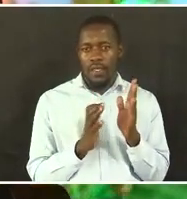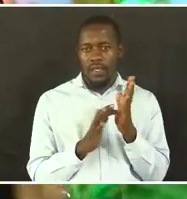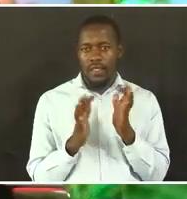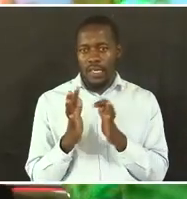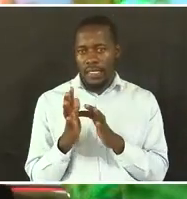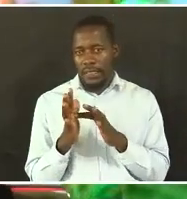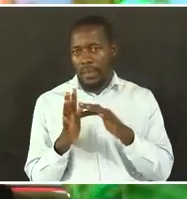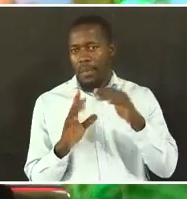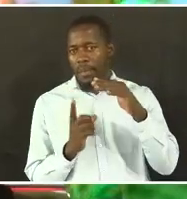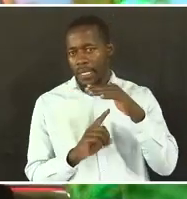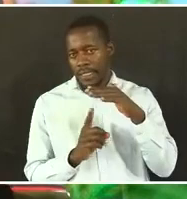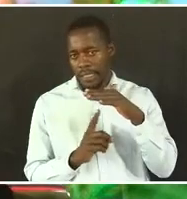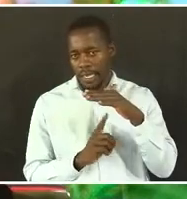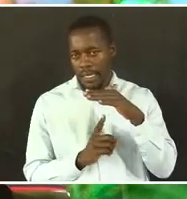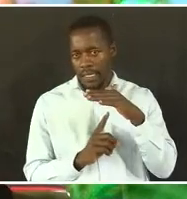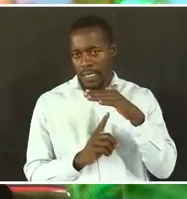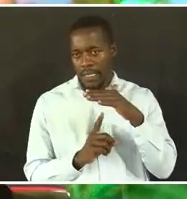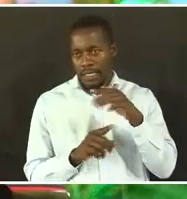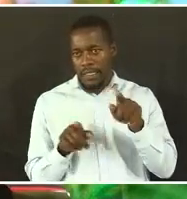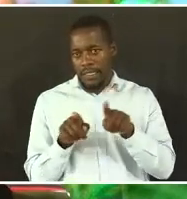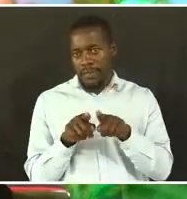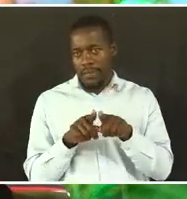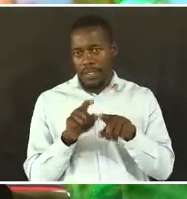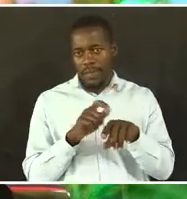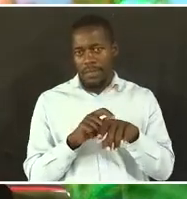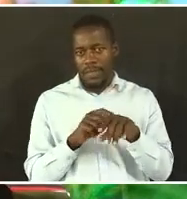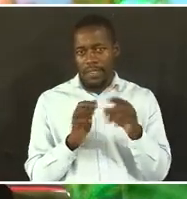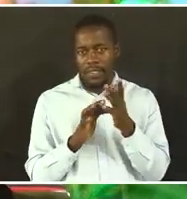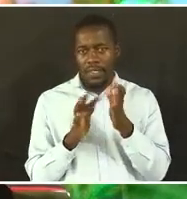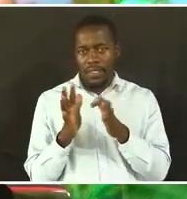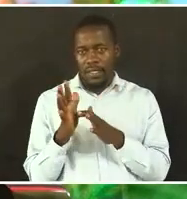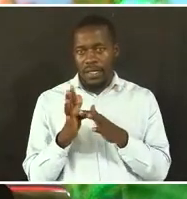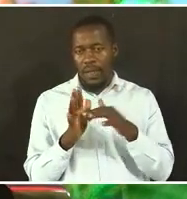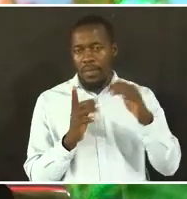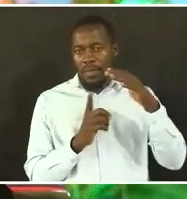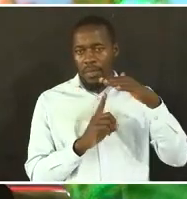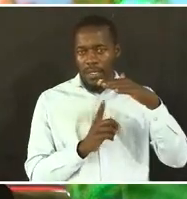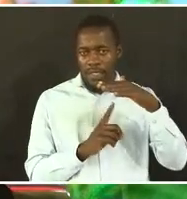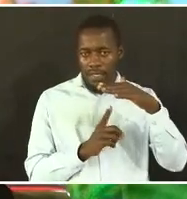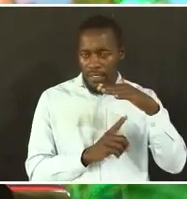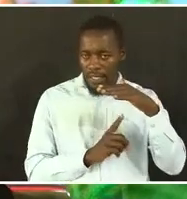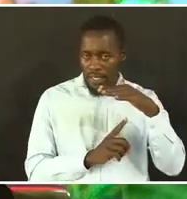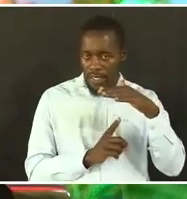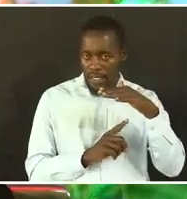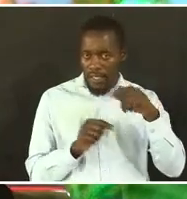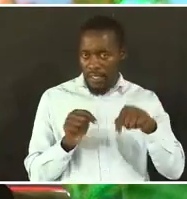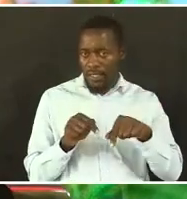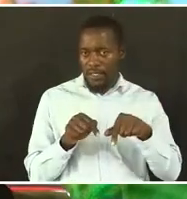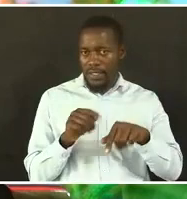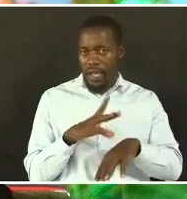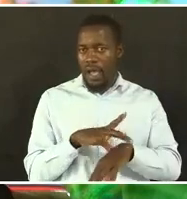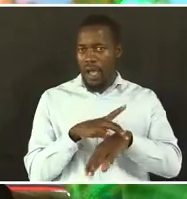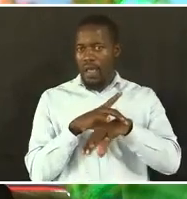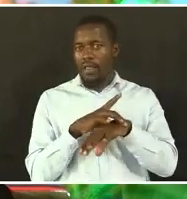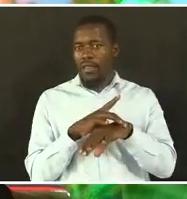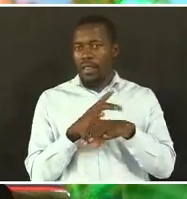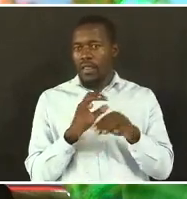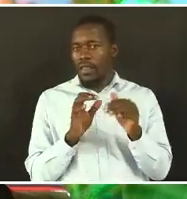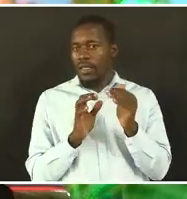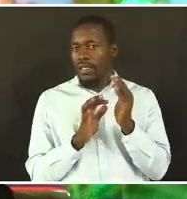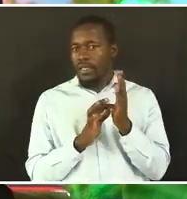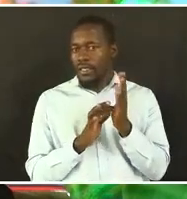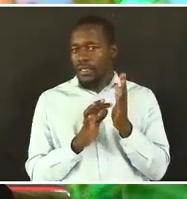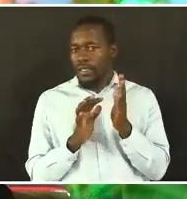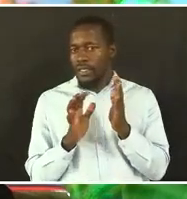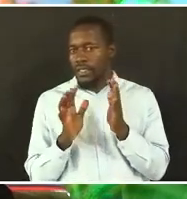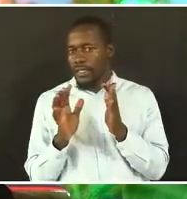them, and then after he had ministered to them, we end up now finding again Jesus getting to the point of